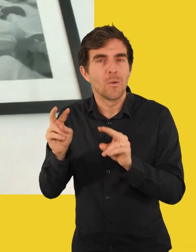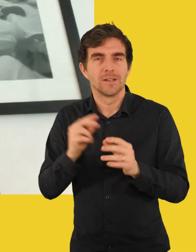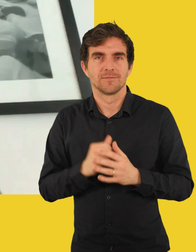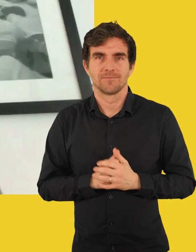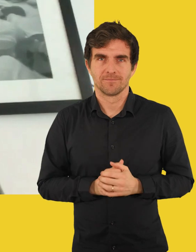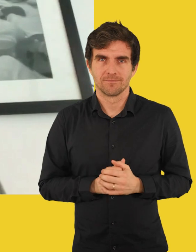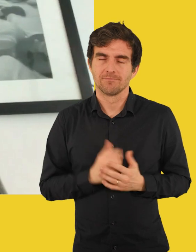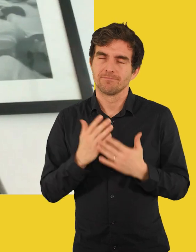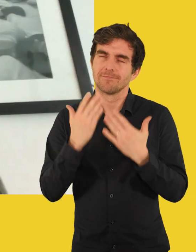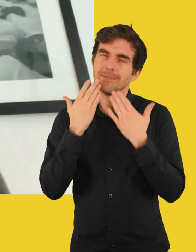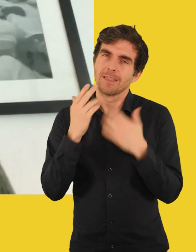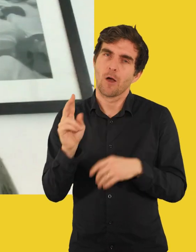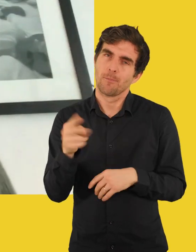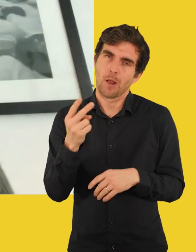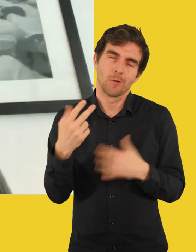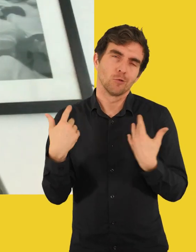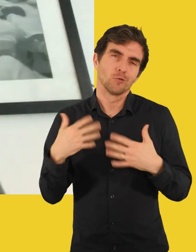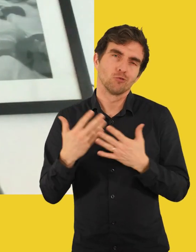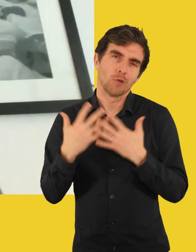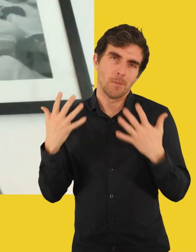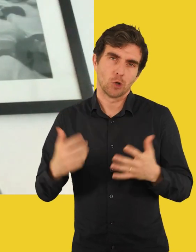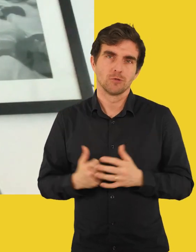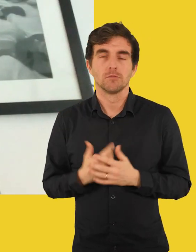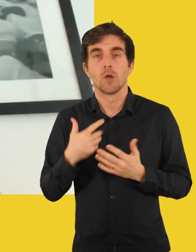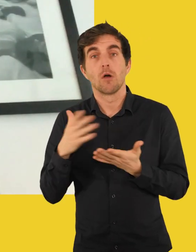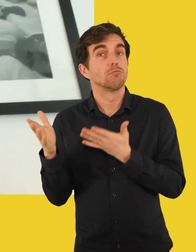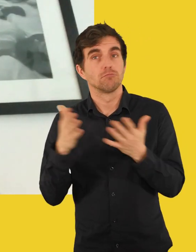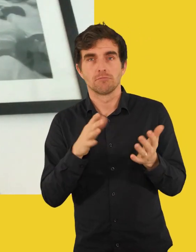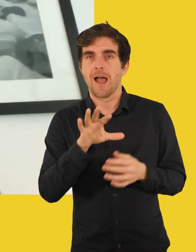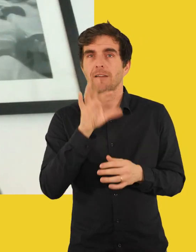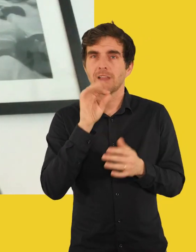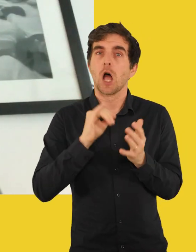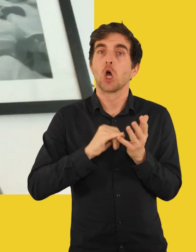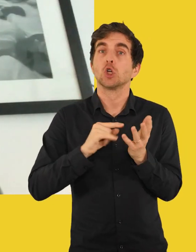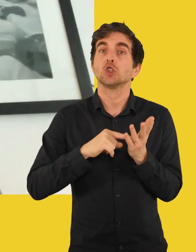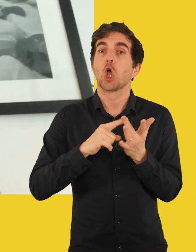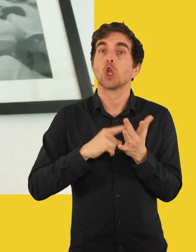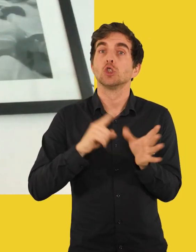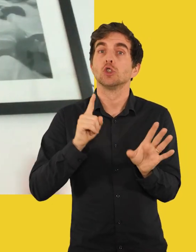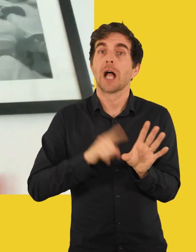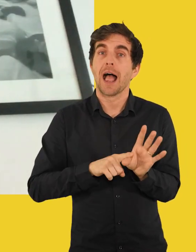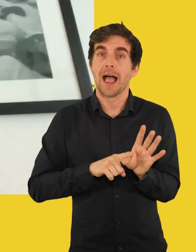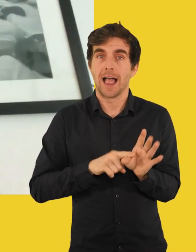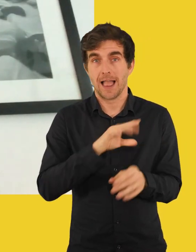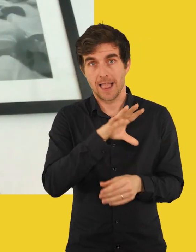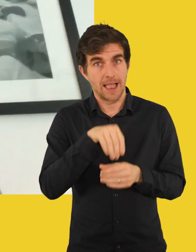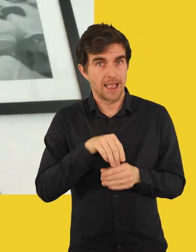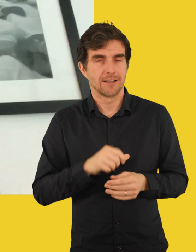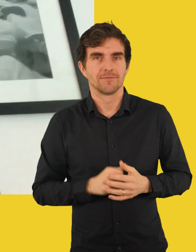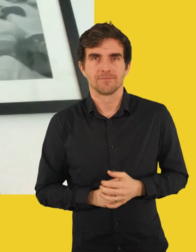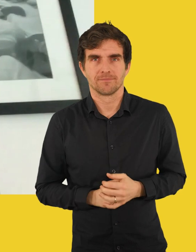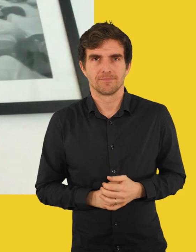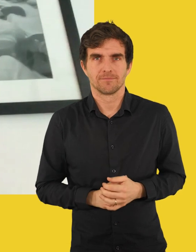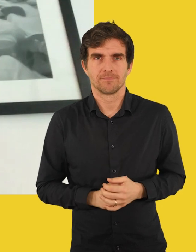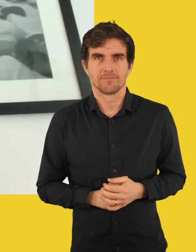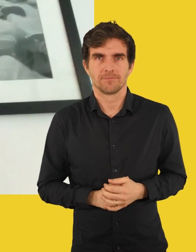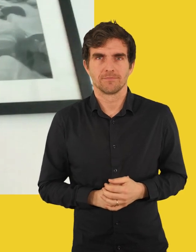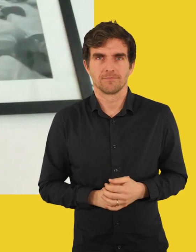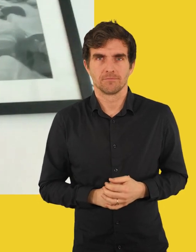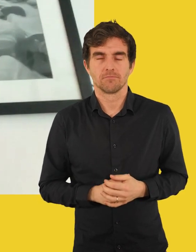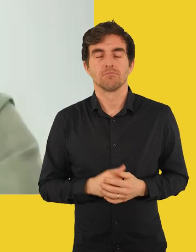it ends up going. Thank you both so much. So now I'm going to pass to invite Sujai